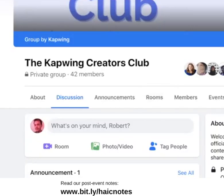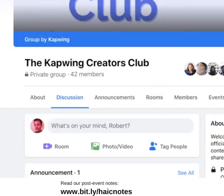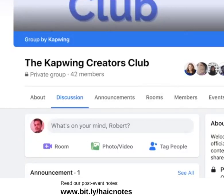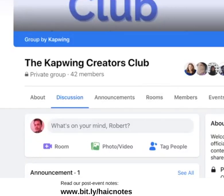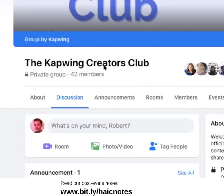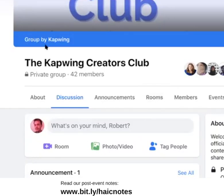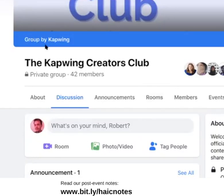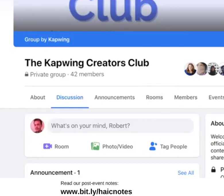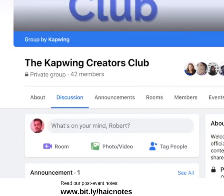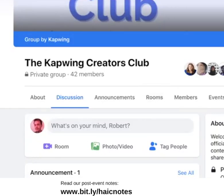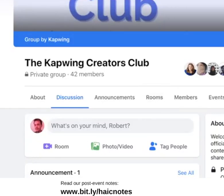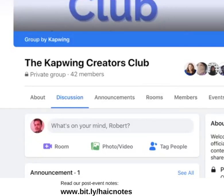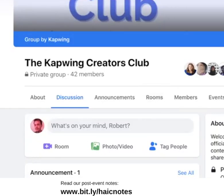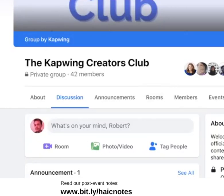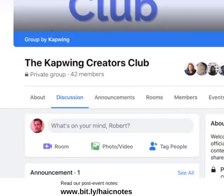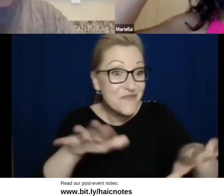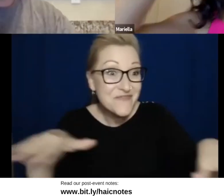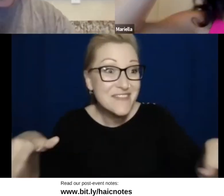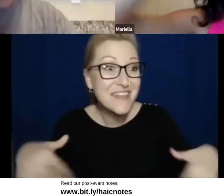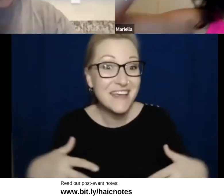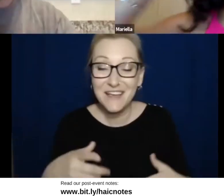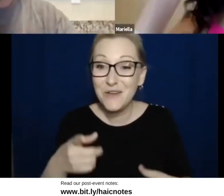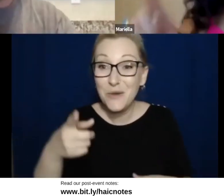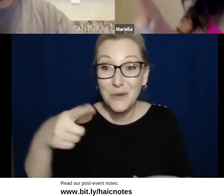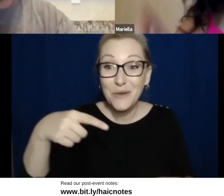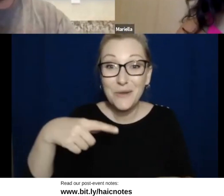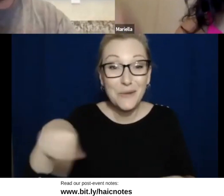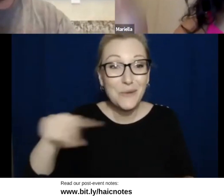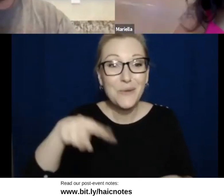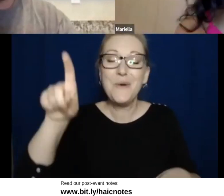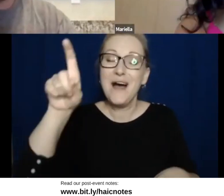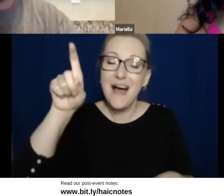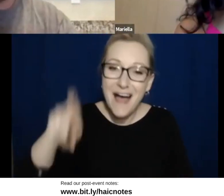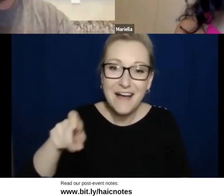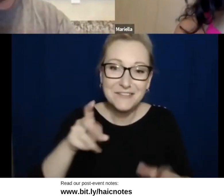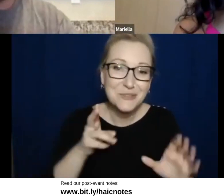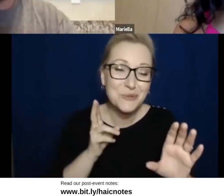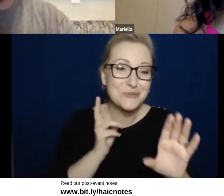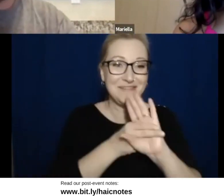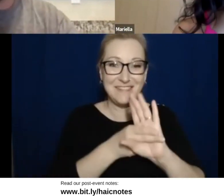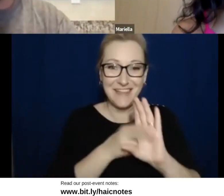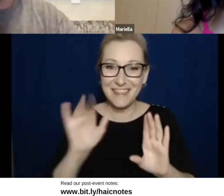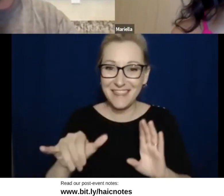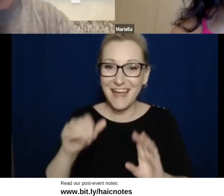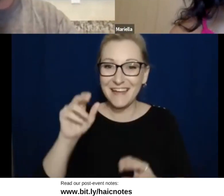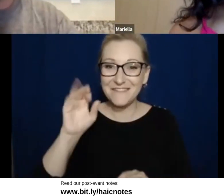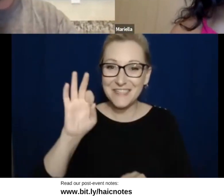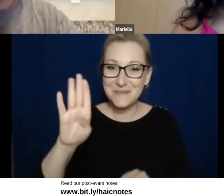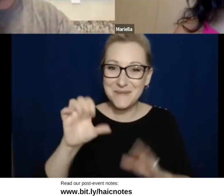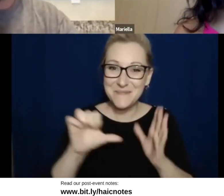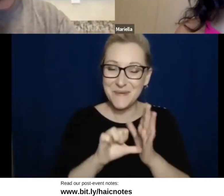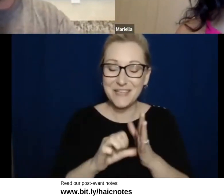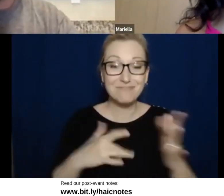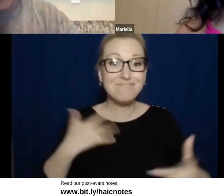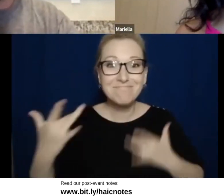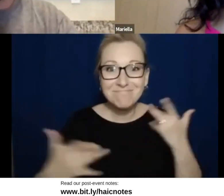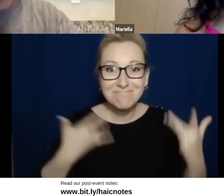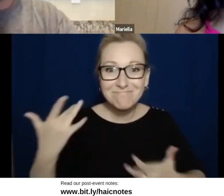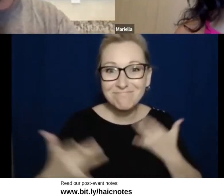Yay! So you guys heard Robert. You have to do it. I'm so excited to hear that.